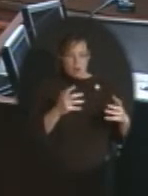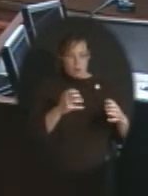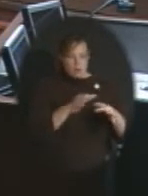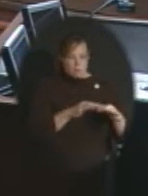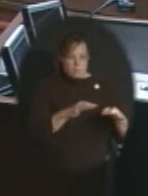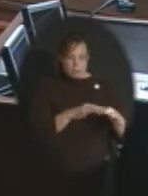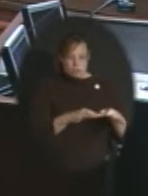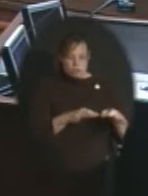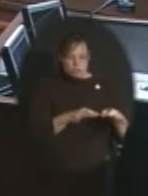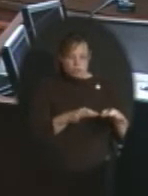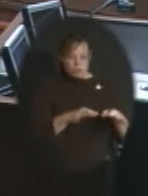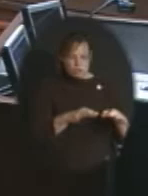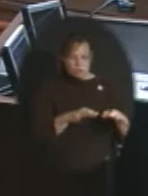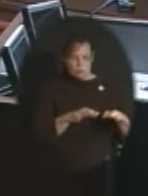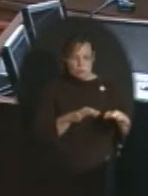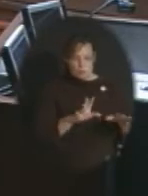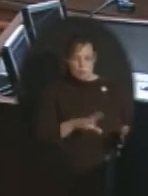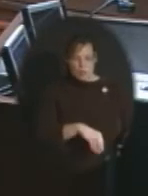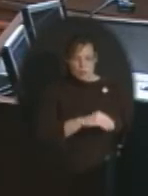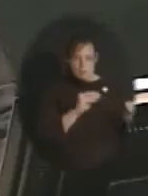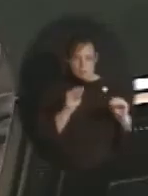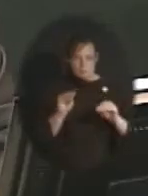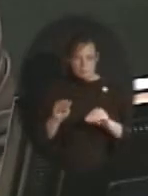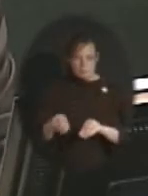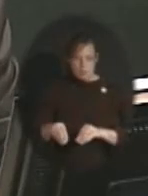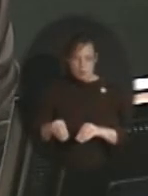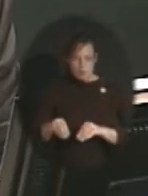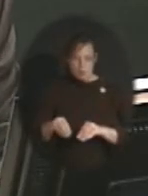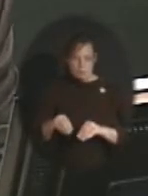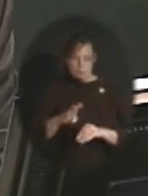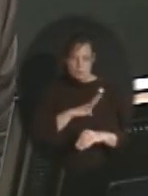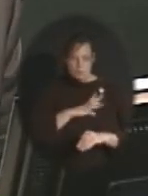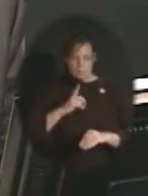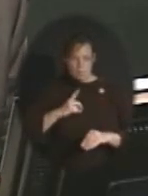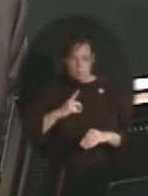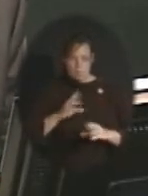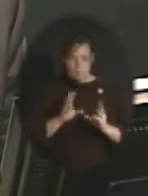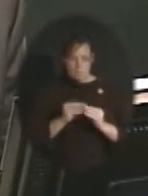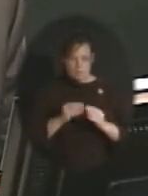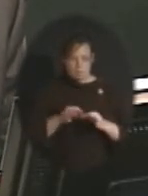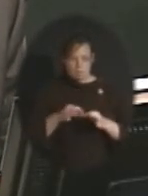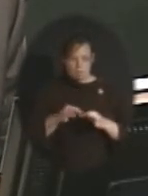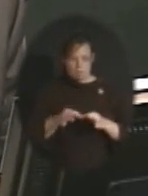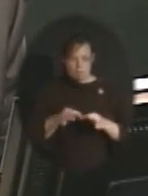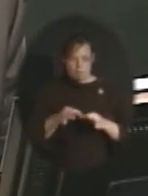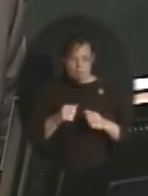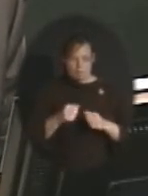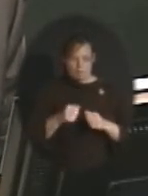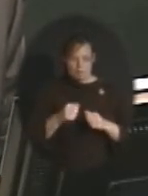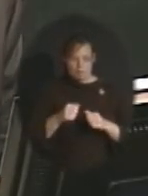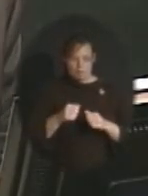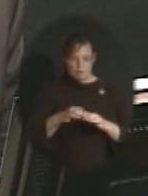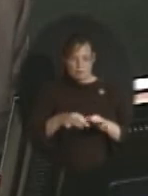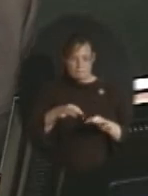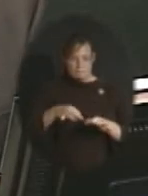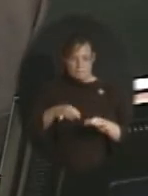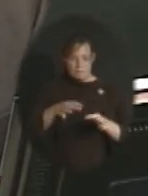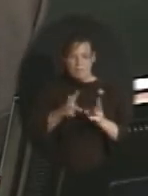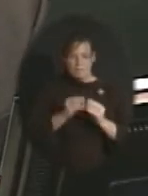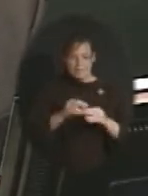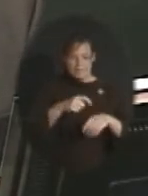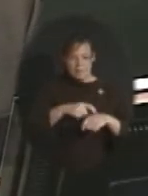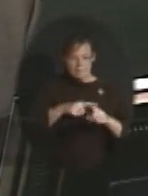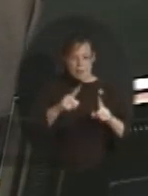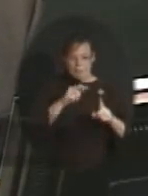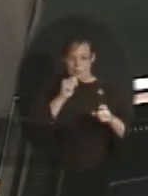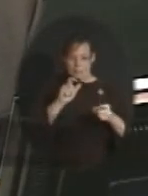up. We moved the board meetings back some time ago as far as the meeting time, but we didn't